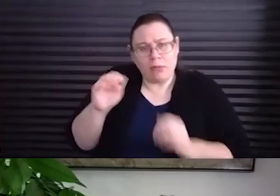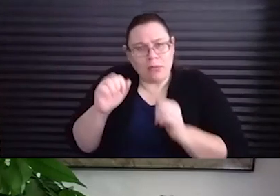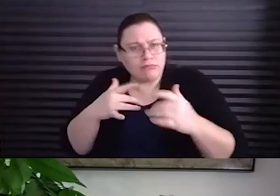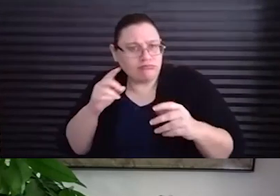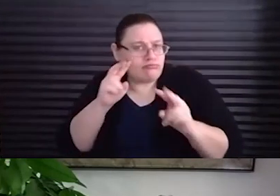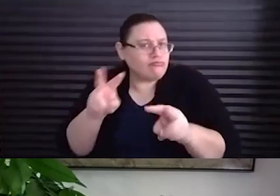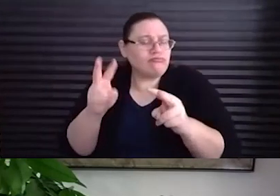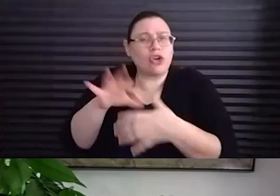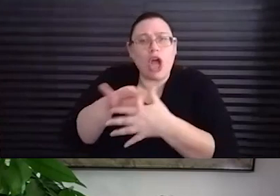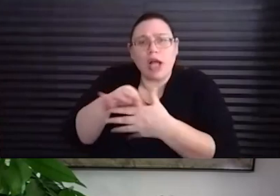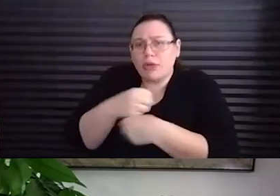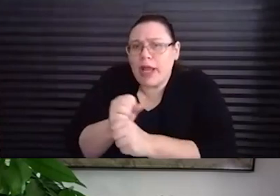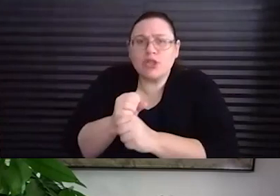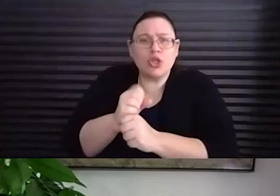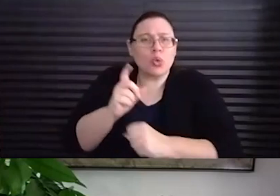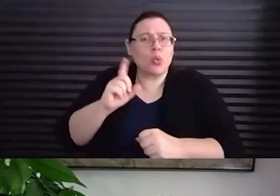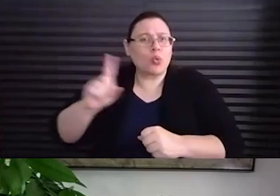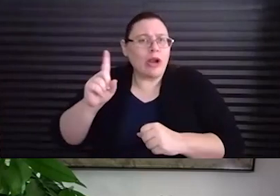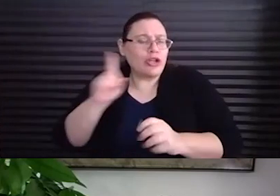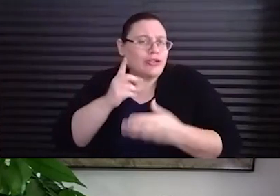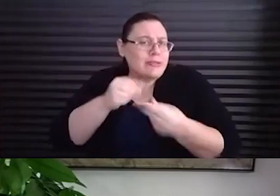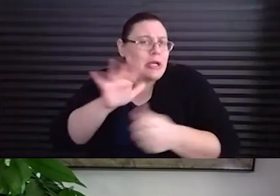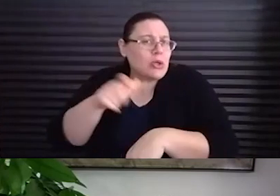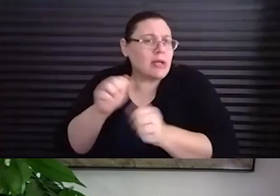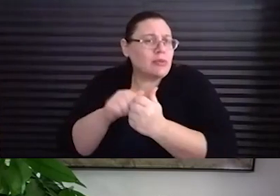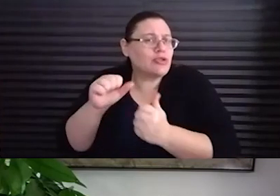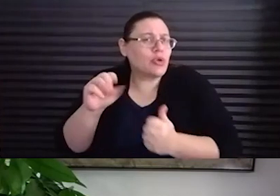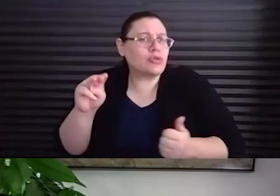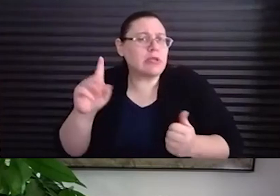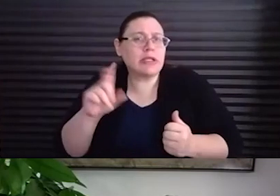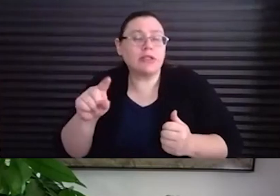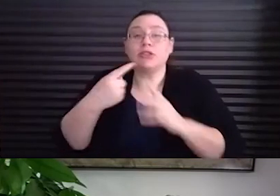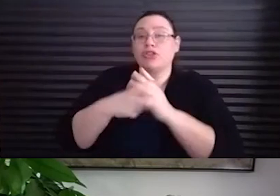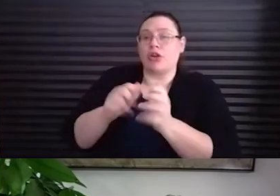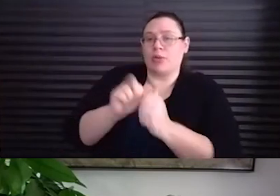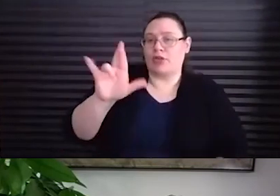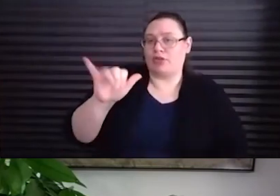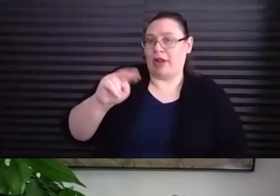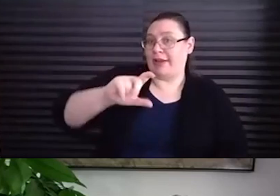content creation and where you're spending your time on social media? Ryan, let's start with you.